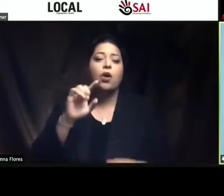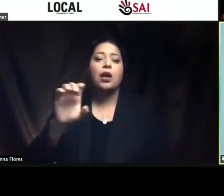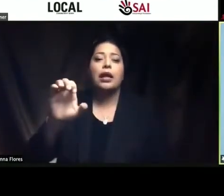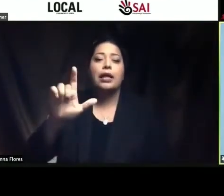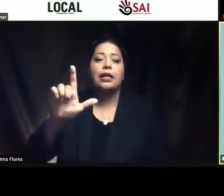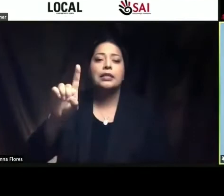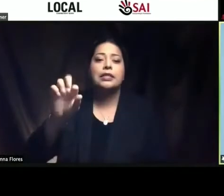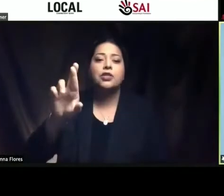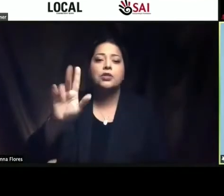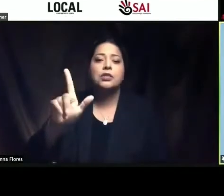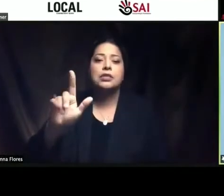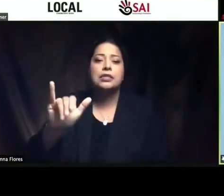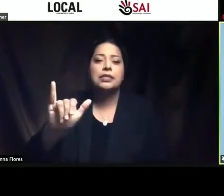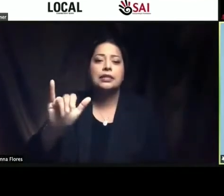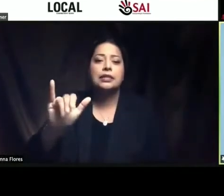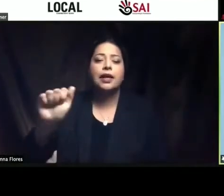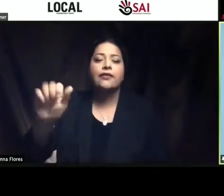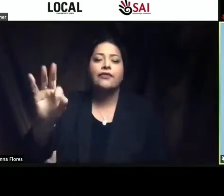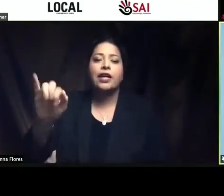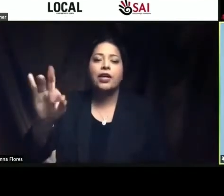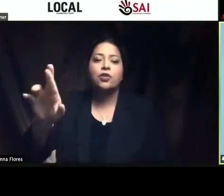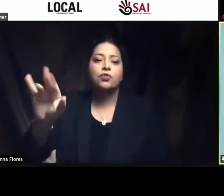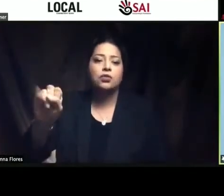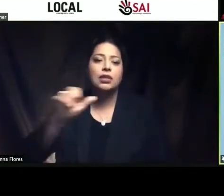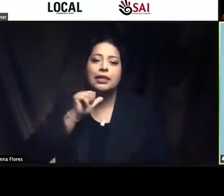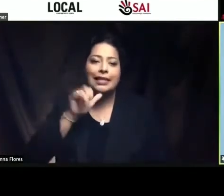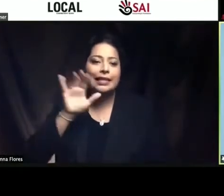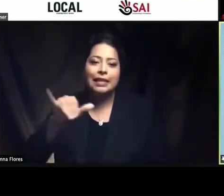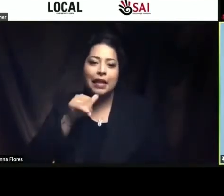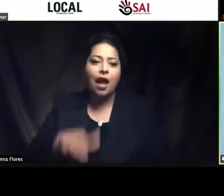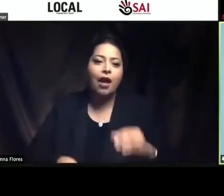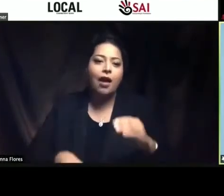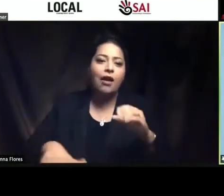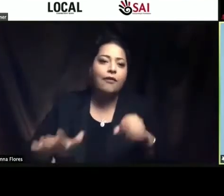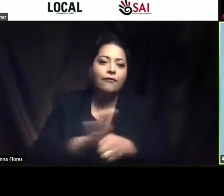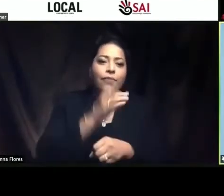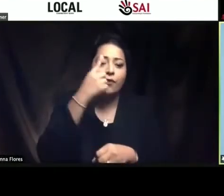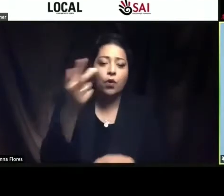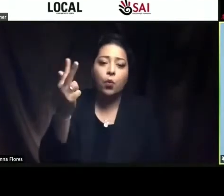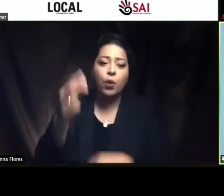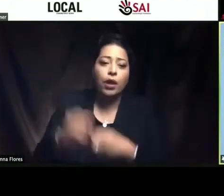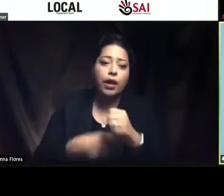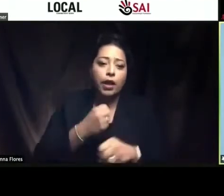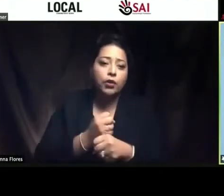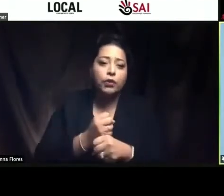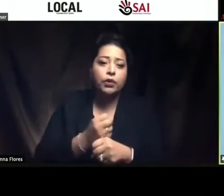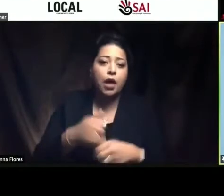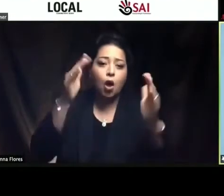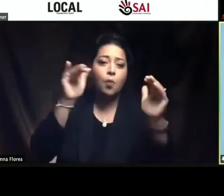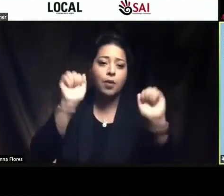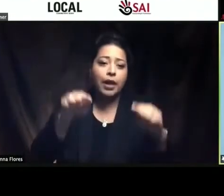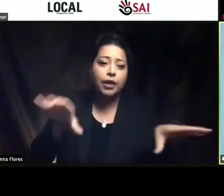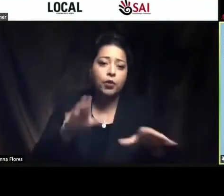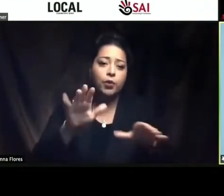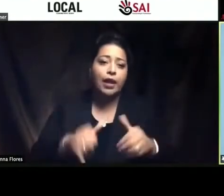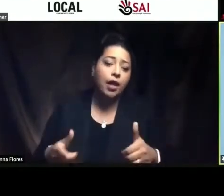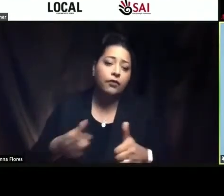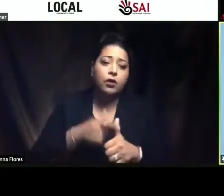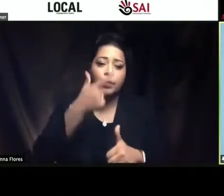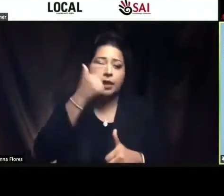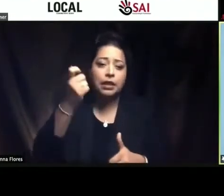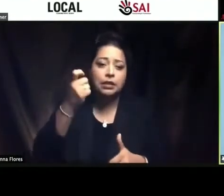And again, that has not been filled for 3 years. And I'm hoping that that's one of the first things that I can do because I hear from